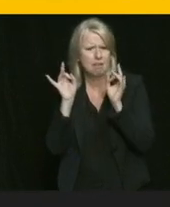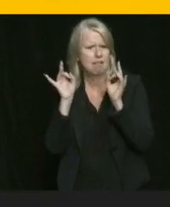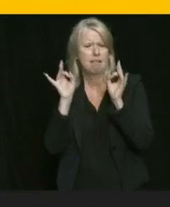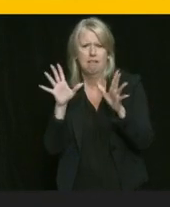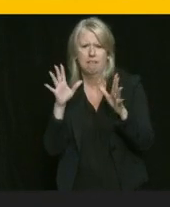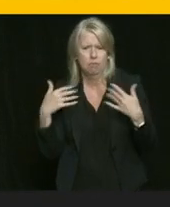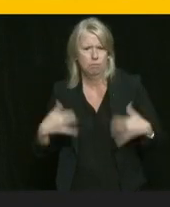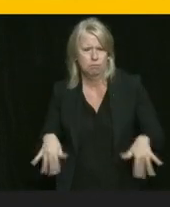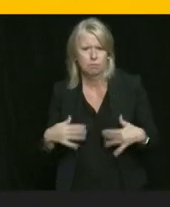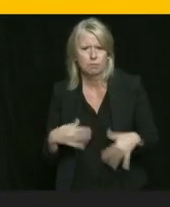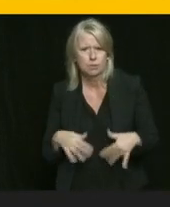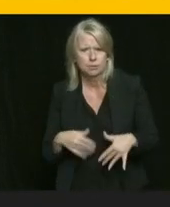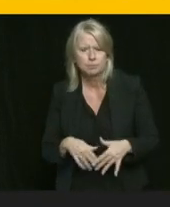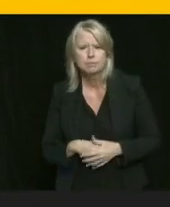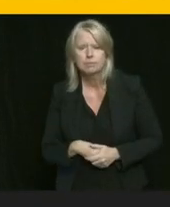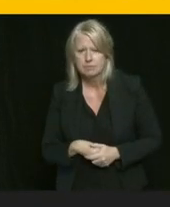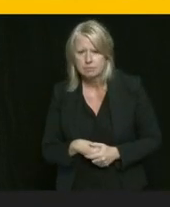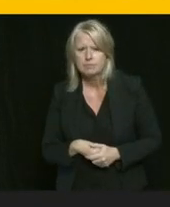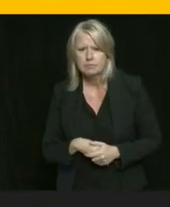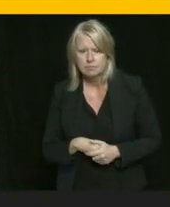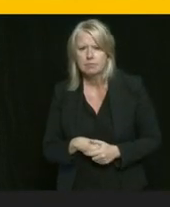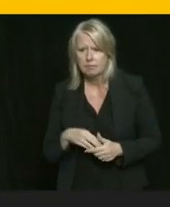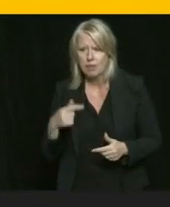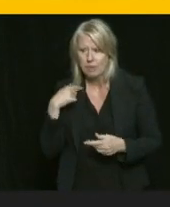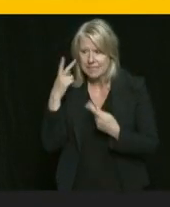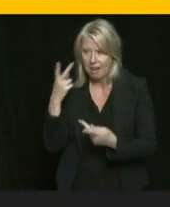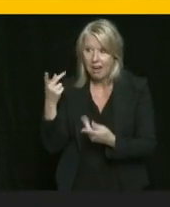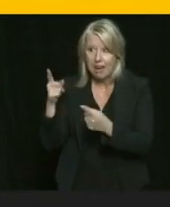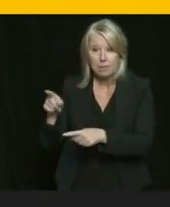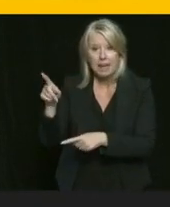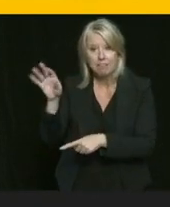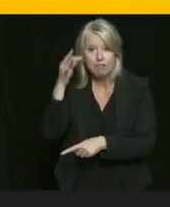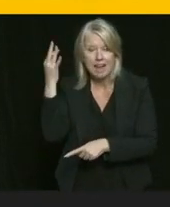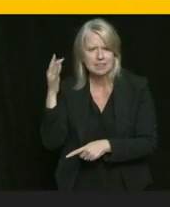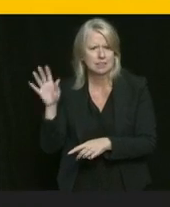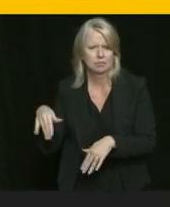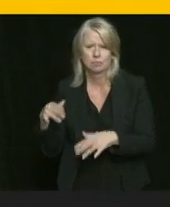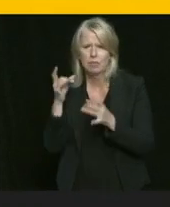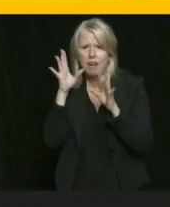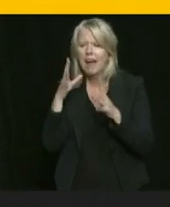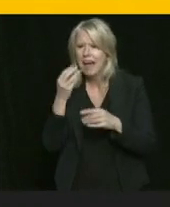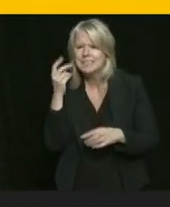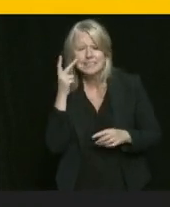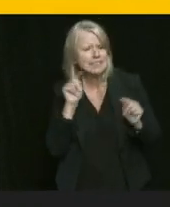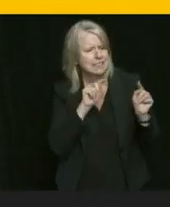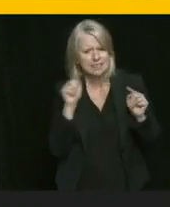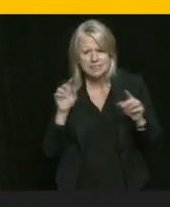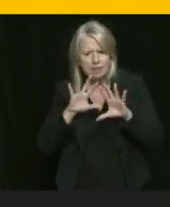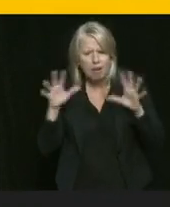appalling, that we saw in France and that we see elsewhere in the world. It is